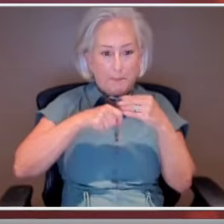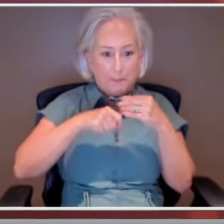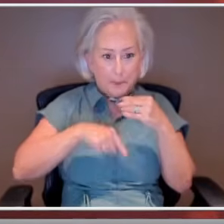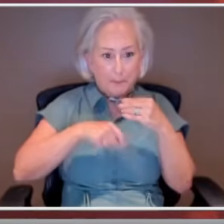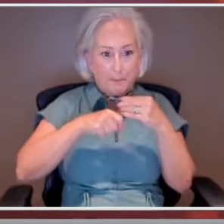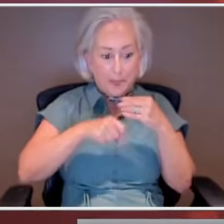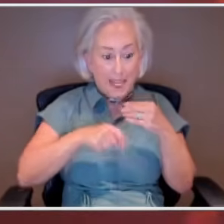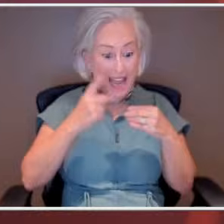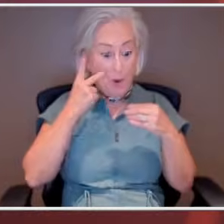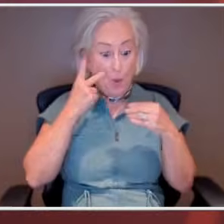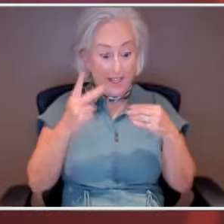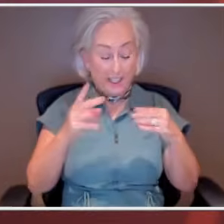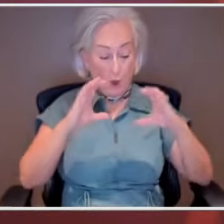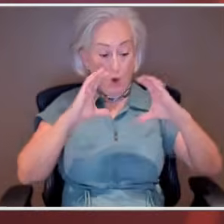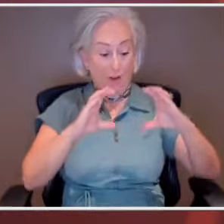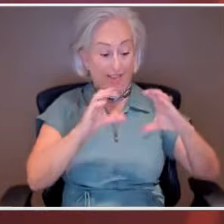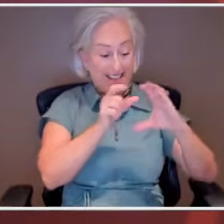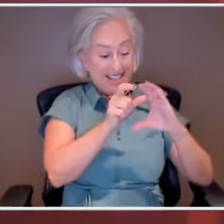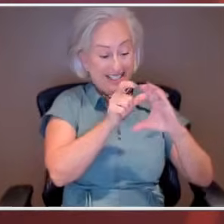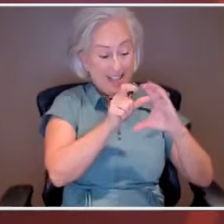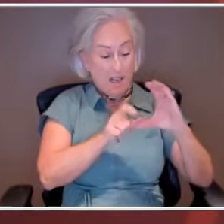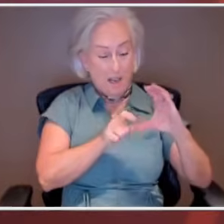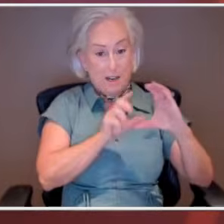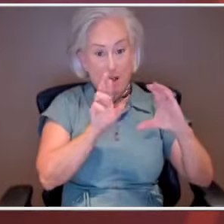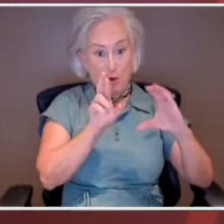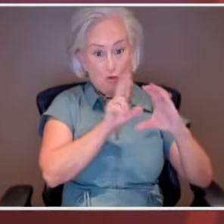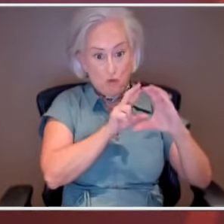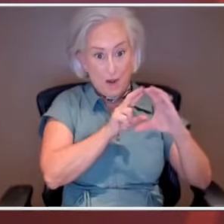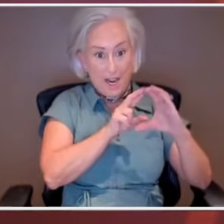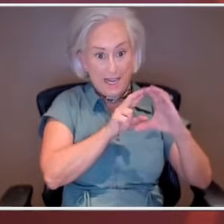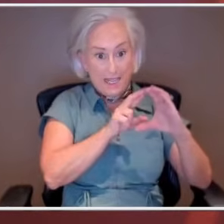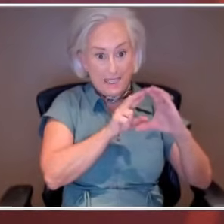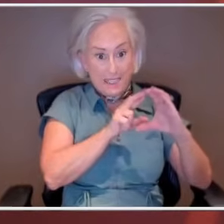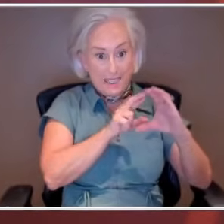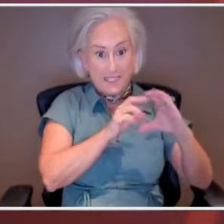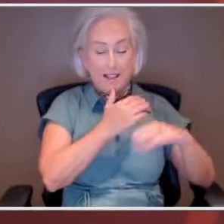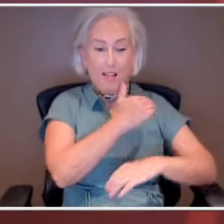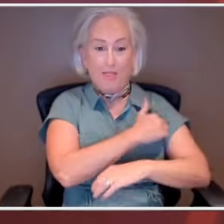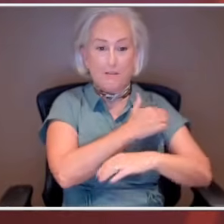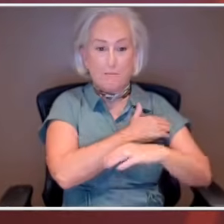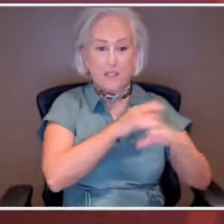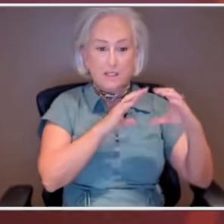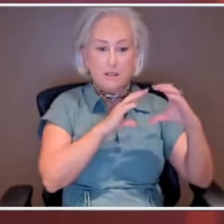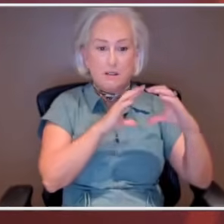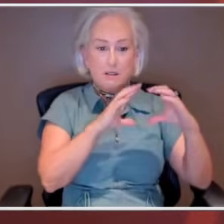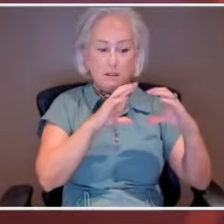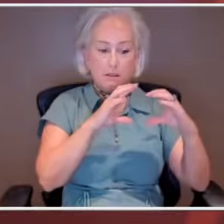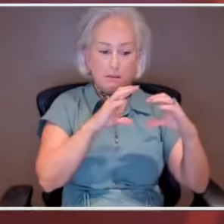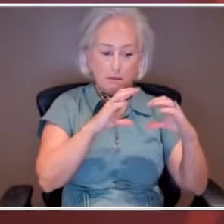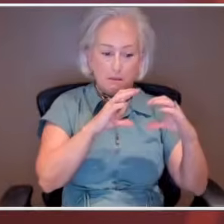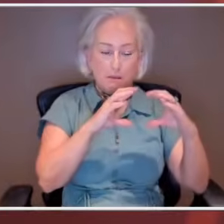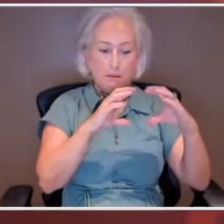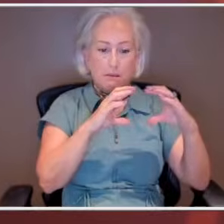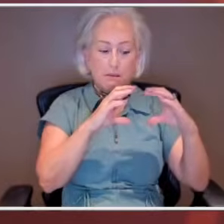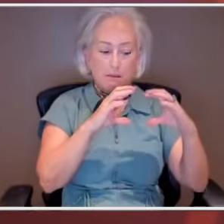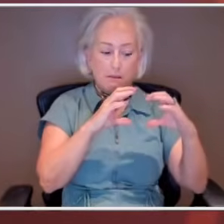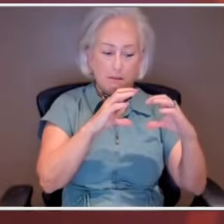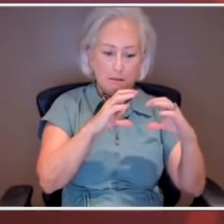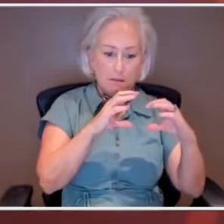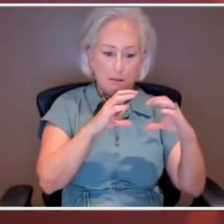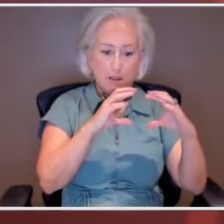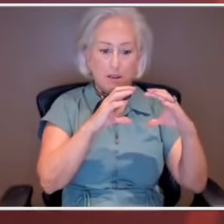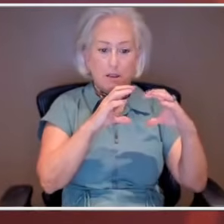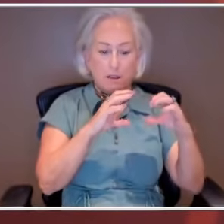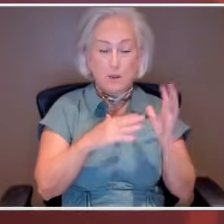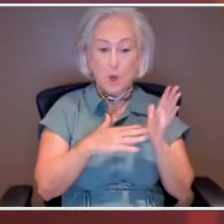it's struggling to deal with that extra narrowing in the valve. Right. And so that's a sign for us that it's